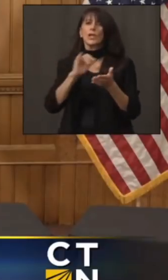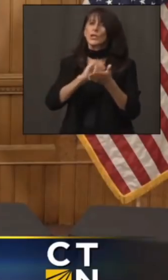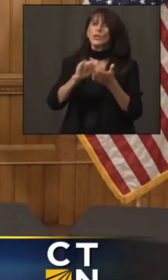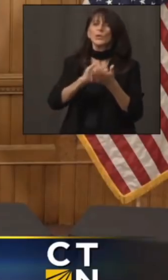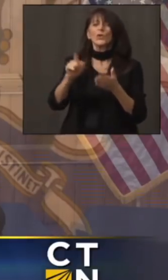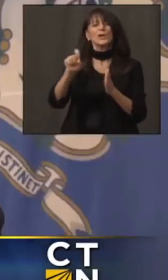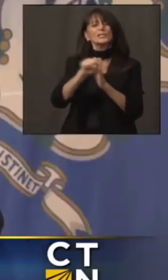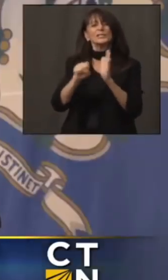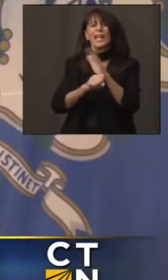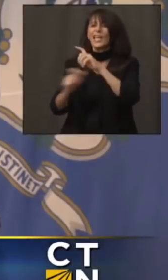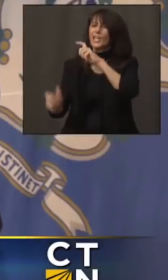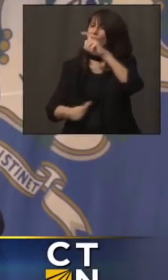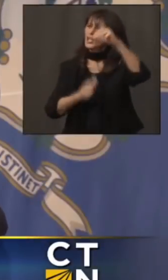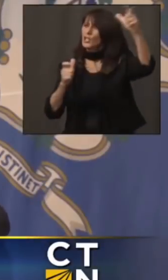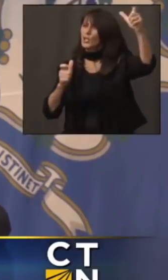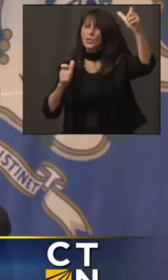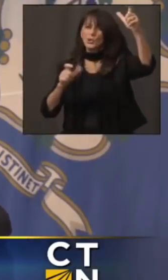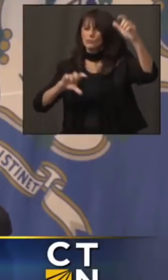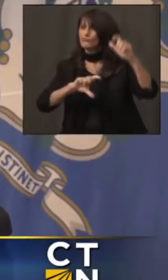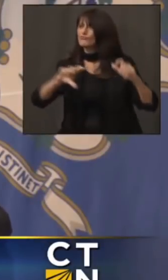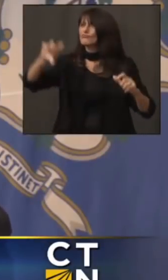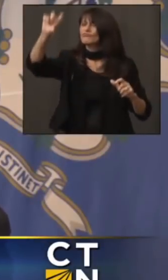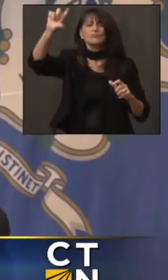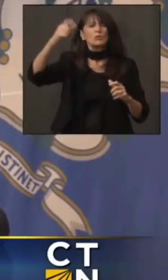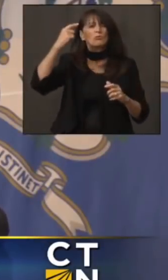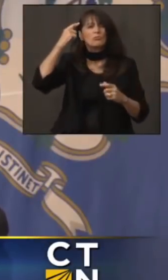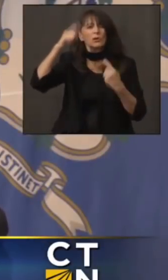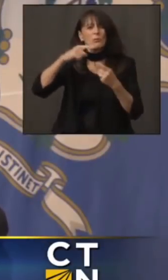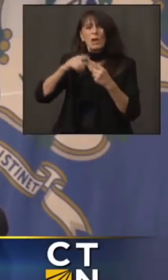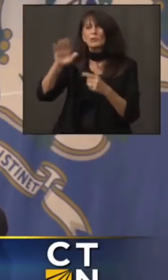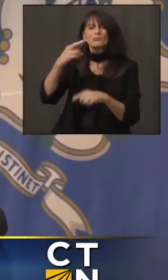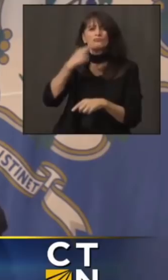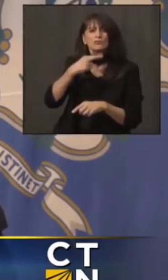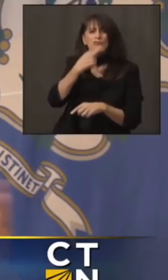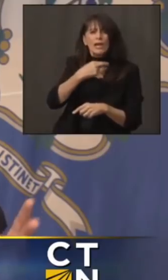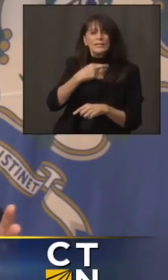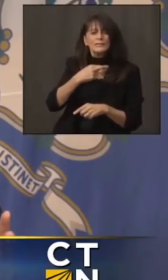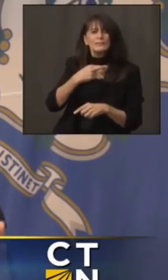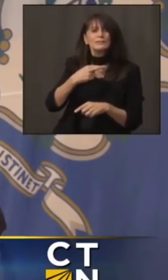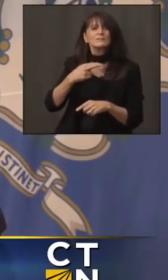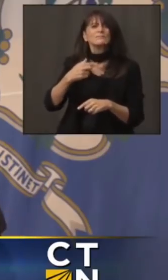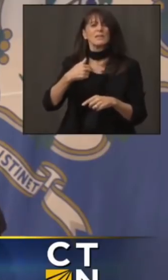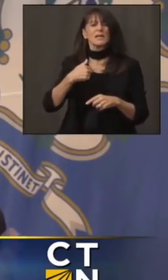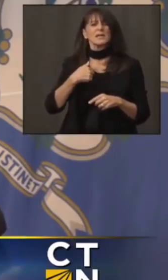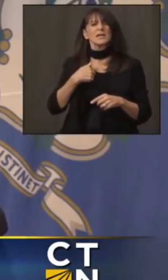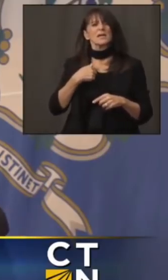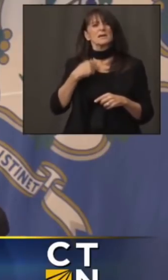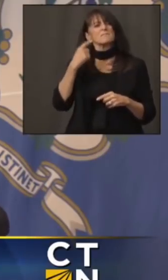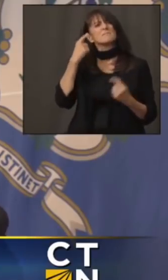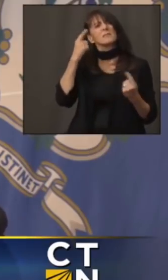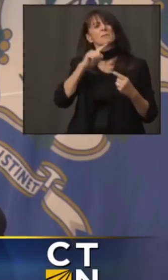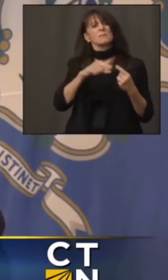very big state. When it comes to restaurants and the such, I'm still thinking in terms of the state. I'm